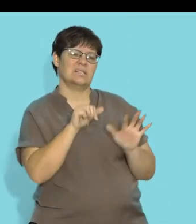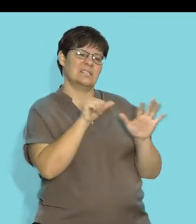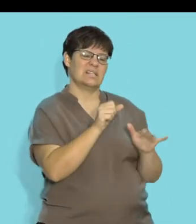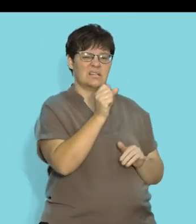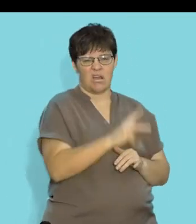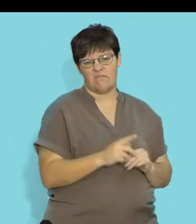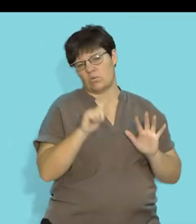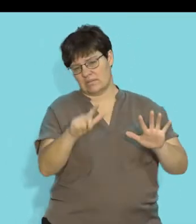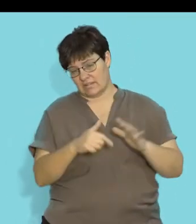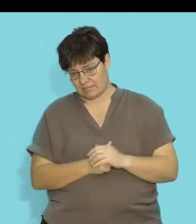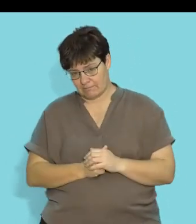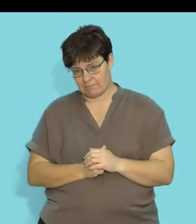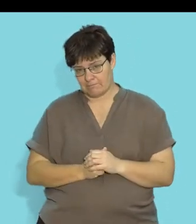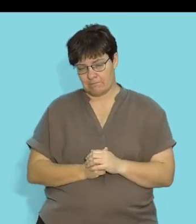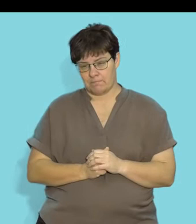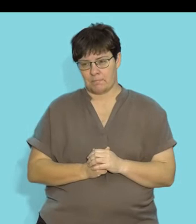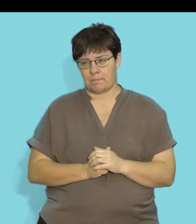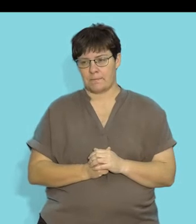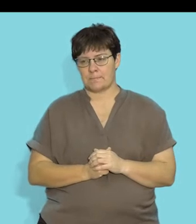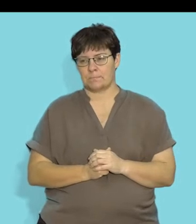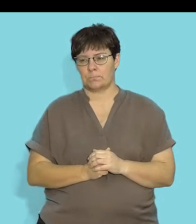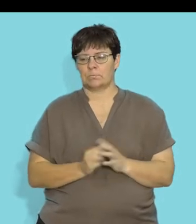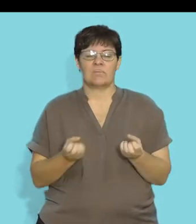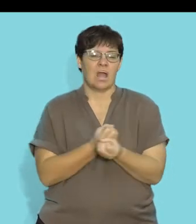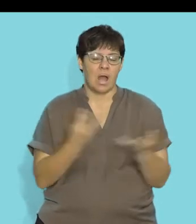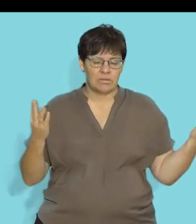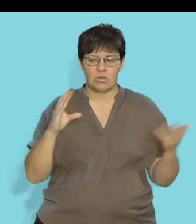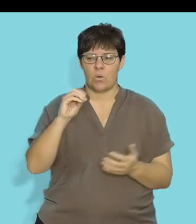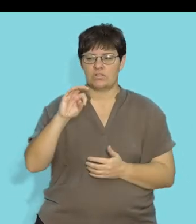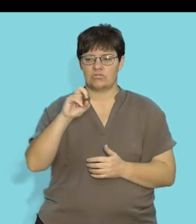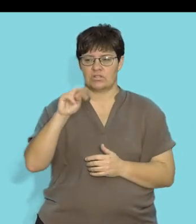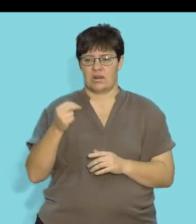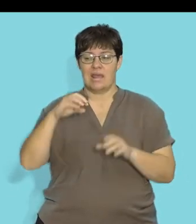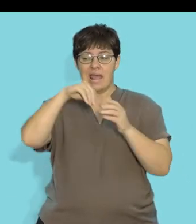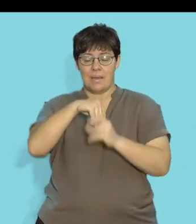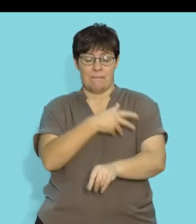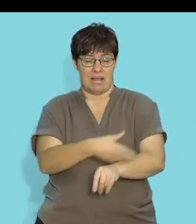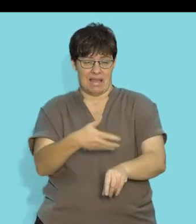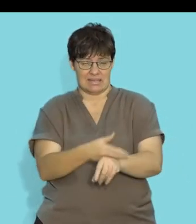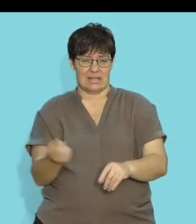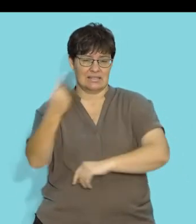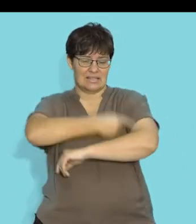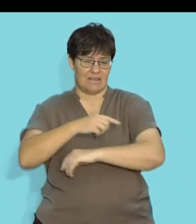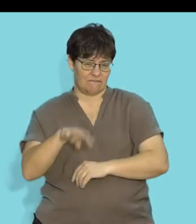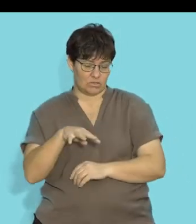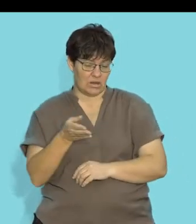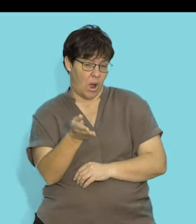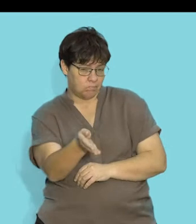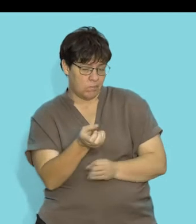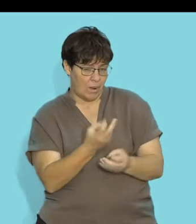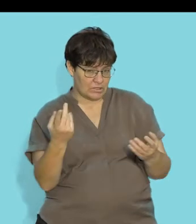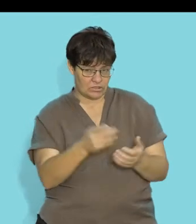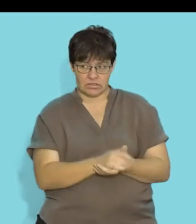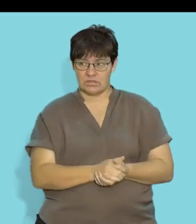day 6.5 or day 7. Okay, how much estrogen is in the blood on day 14?